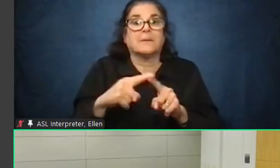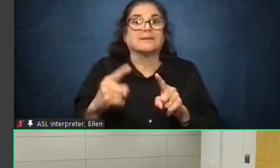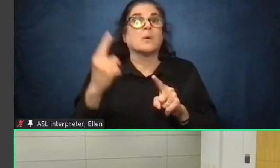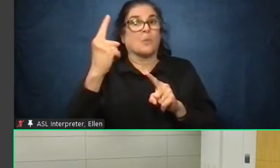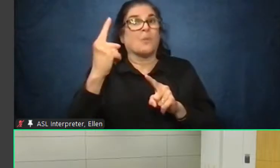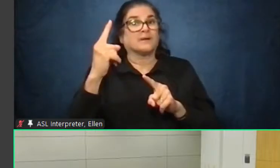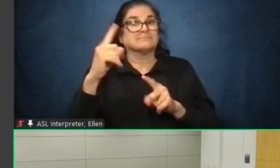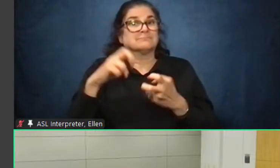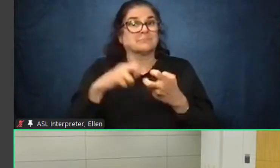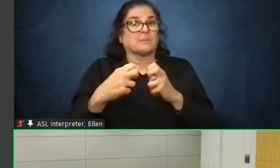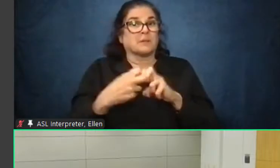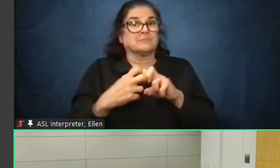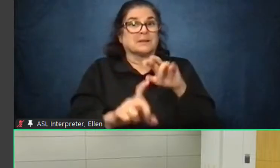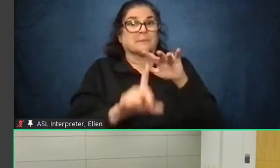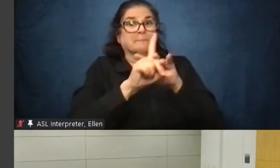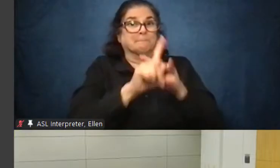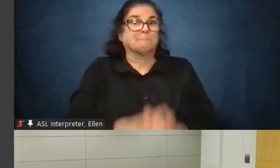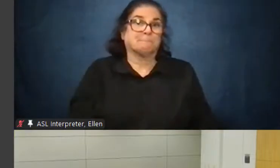me.